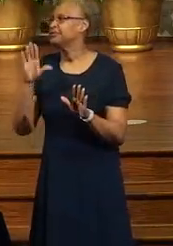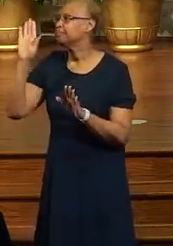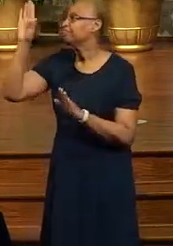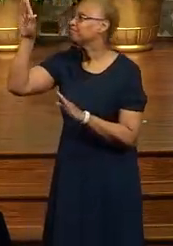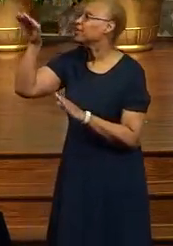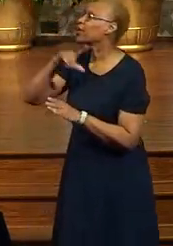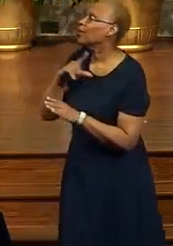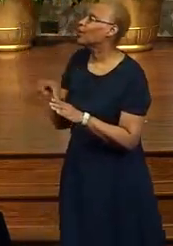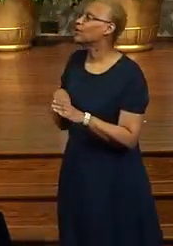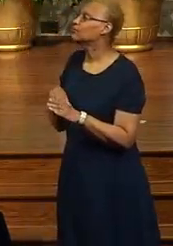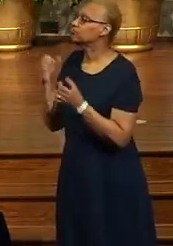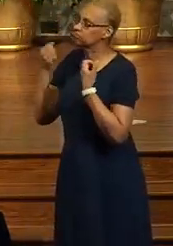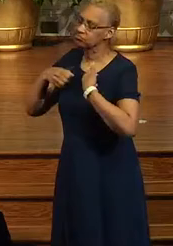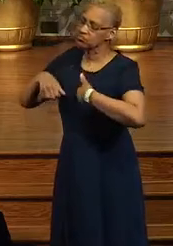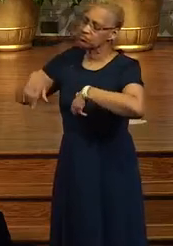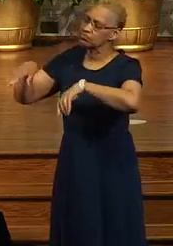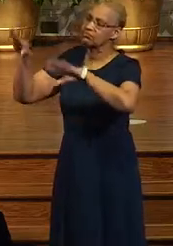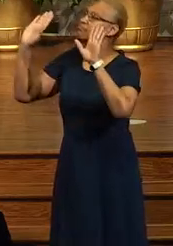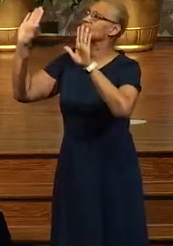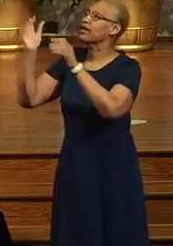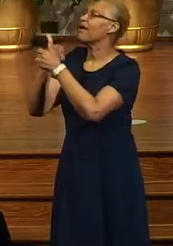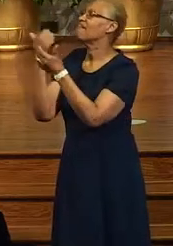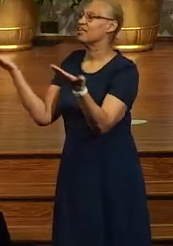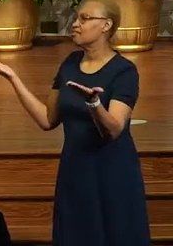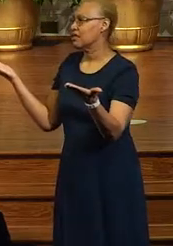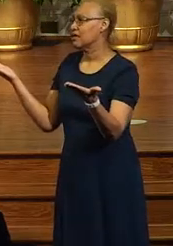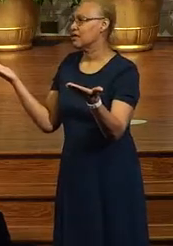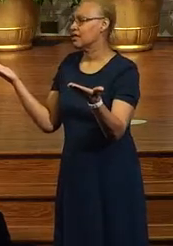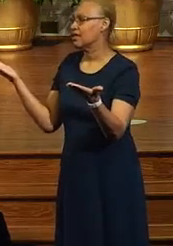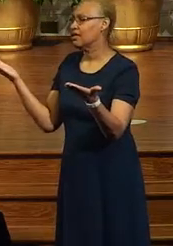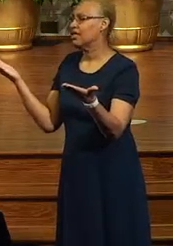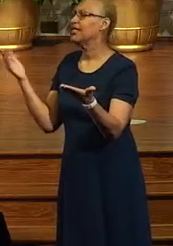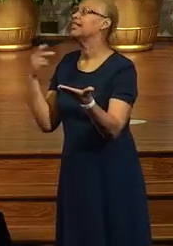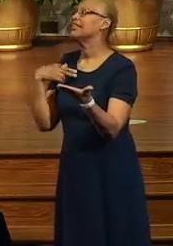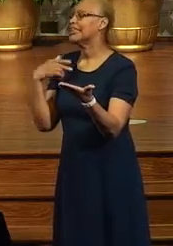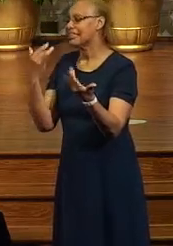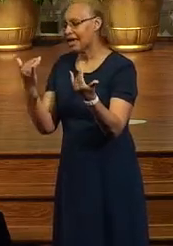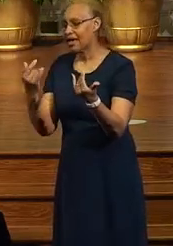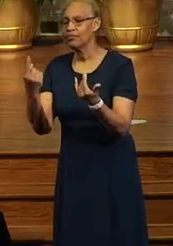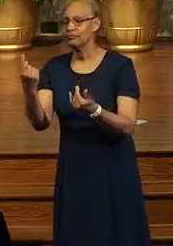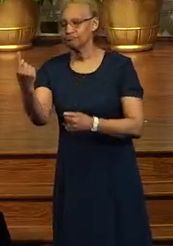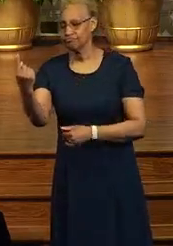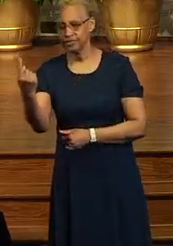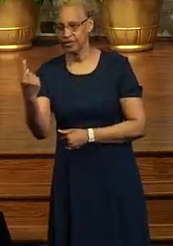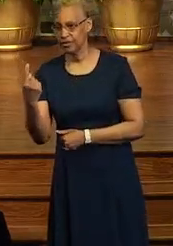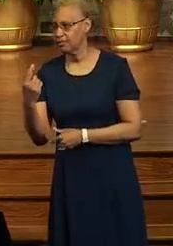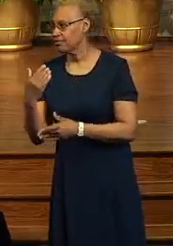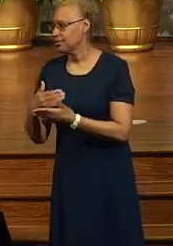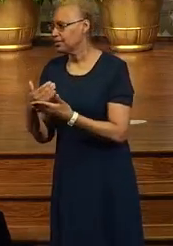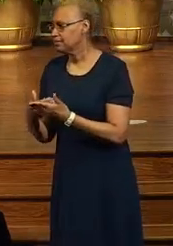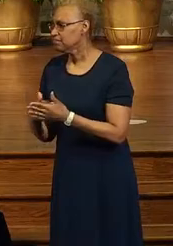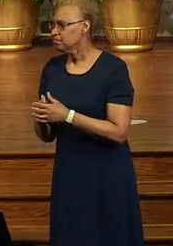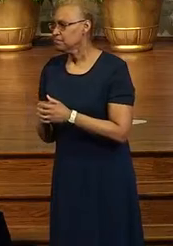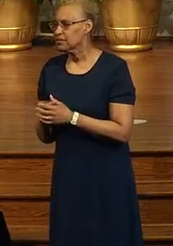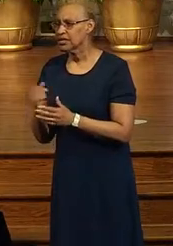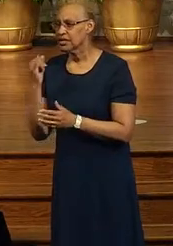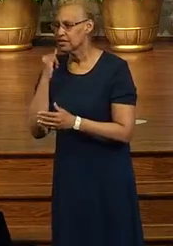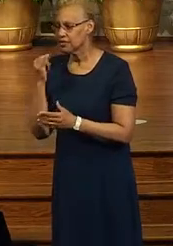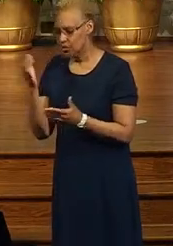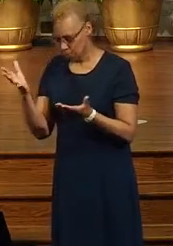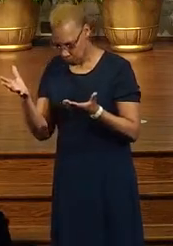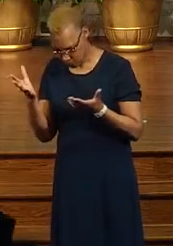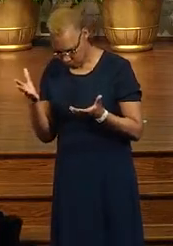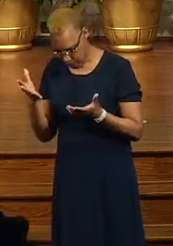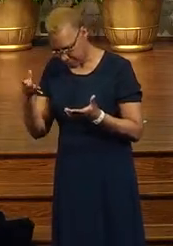all in all, I want you to come down. I want you to just walk down. I just want you to walk out. Please don't hesitate.